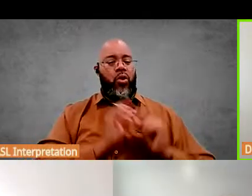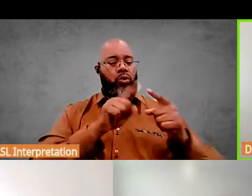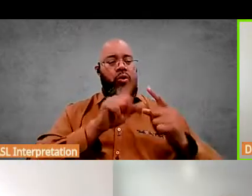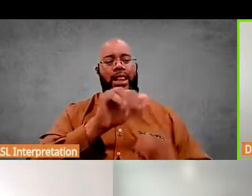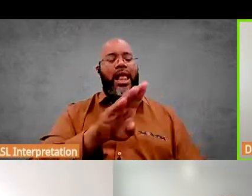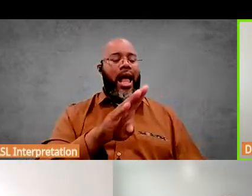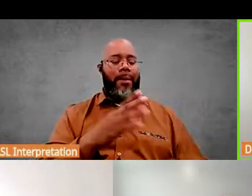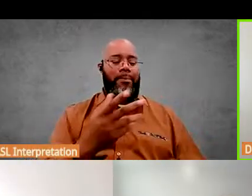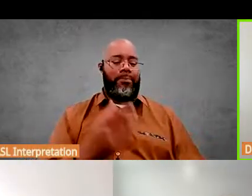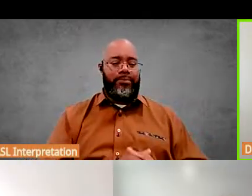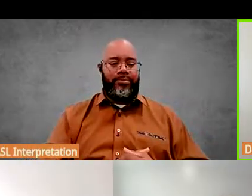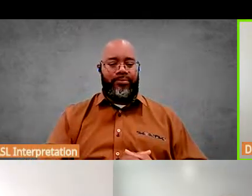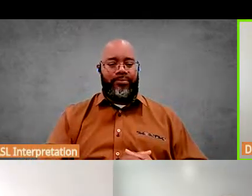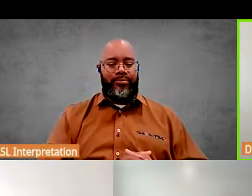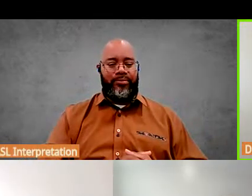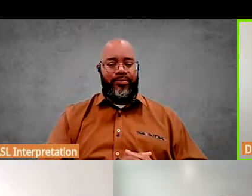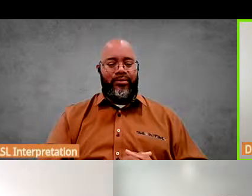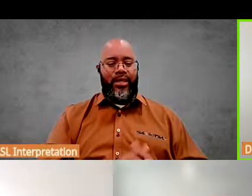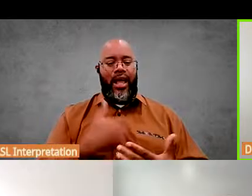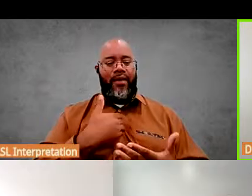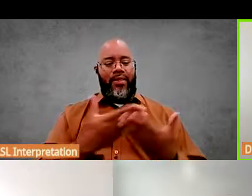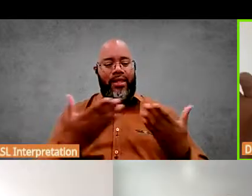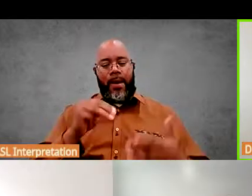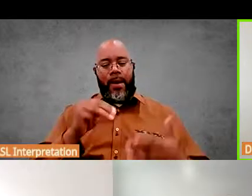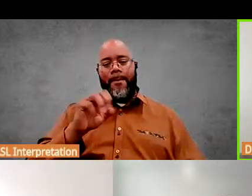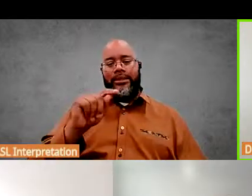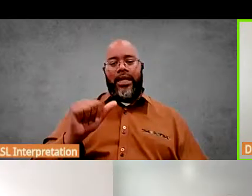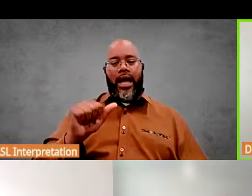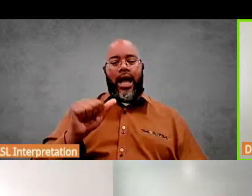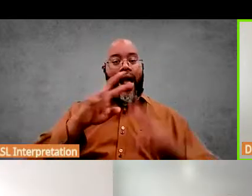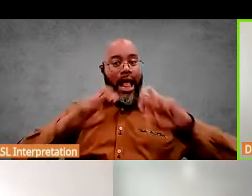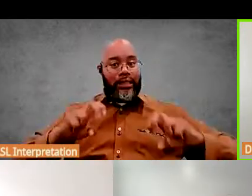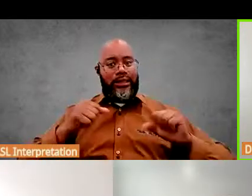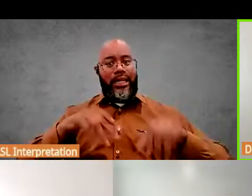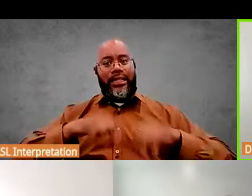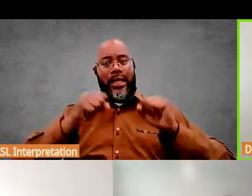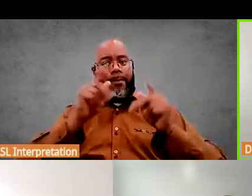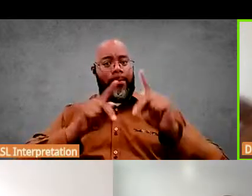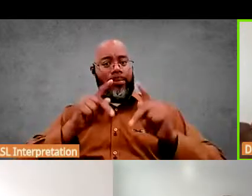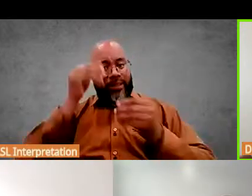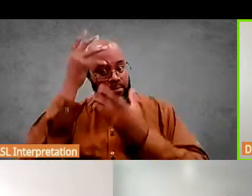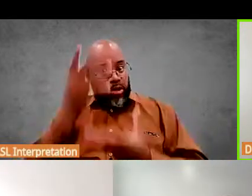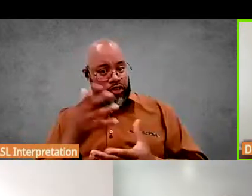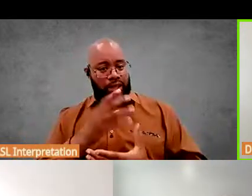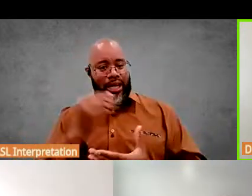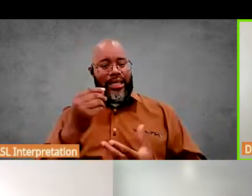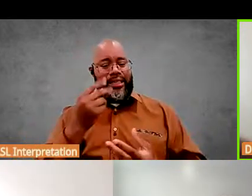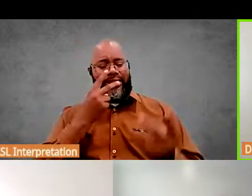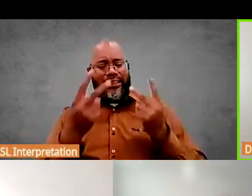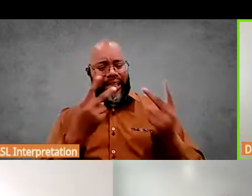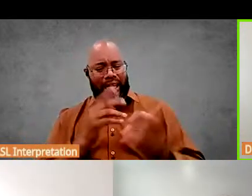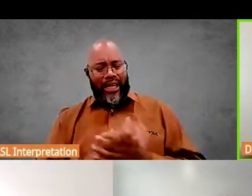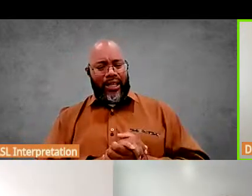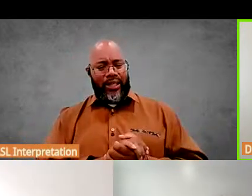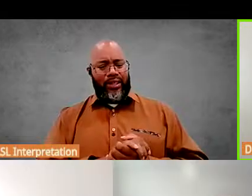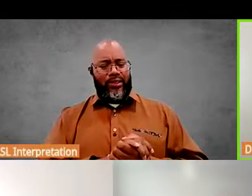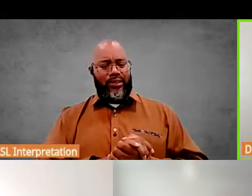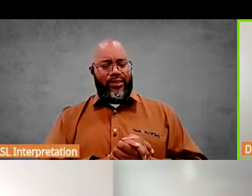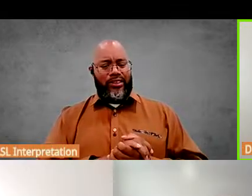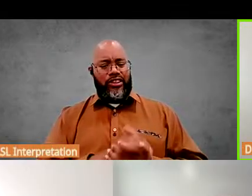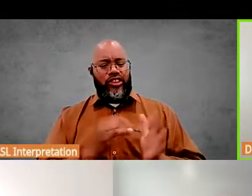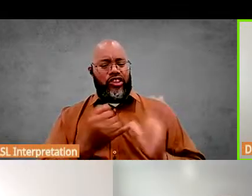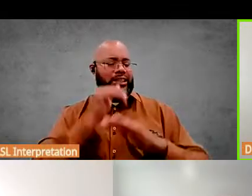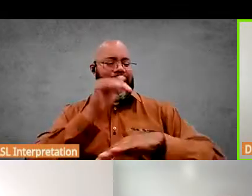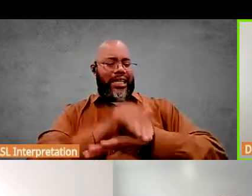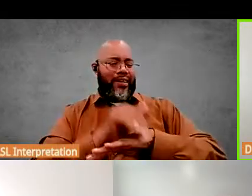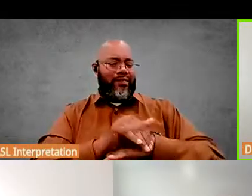or anything. There are things called meta-analysis. You can take people's data Yeah. and see, just in the evening,